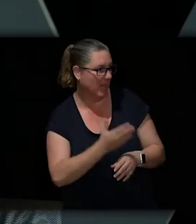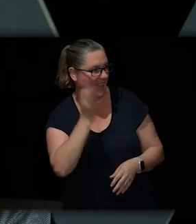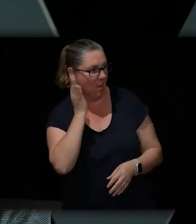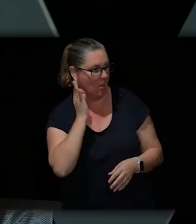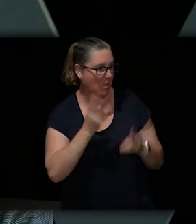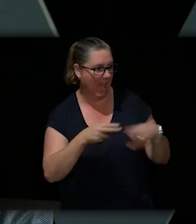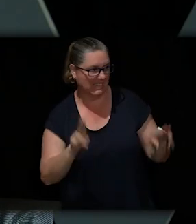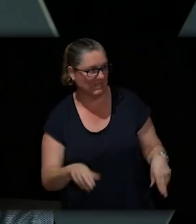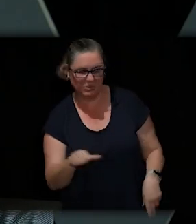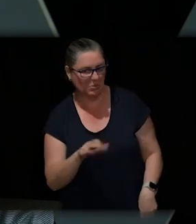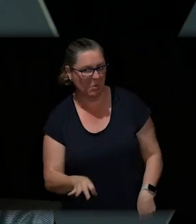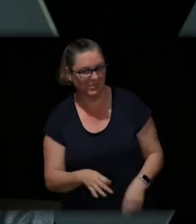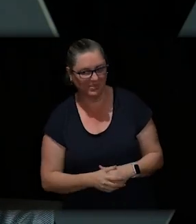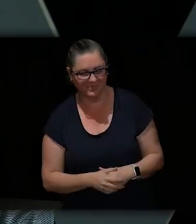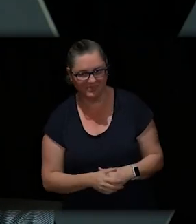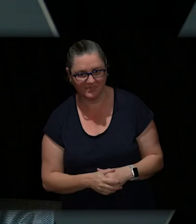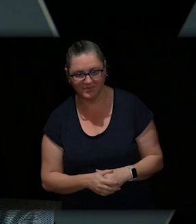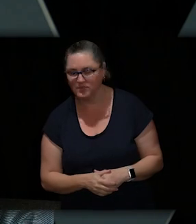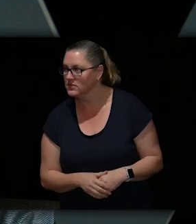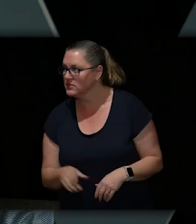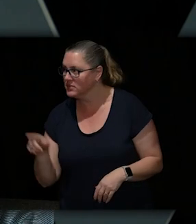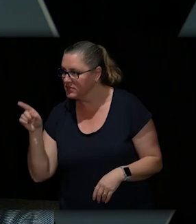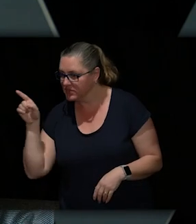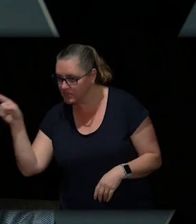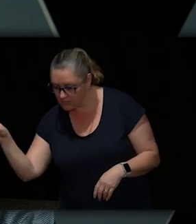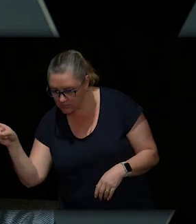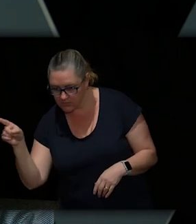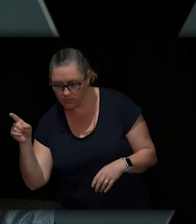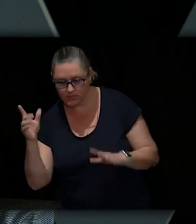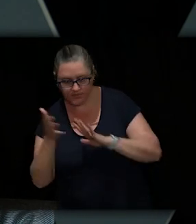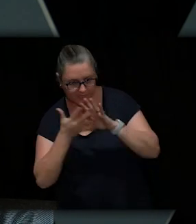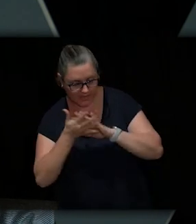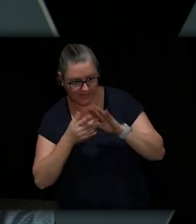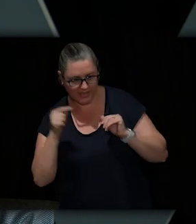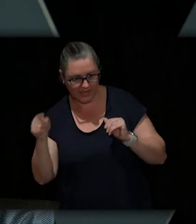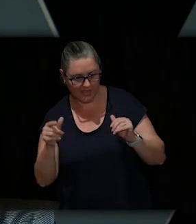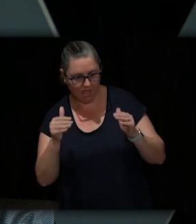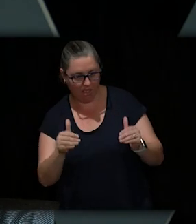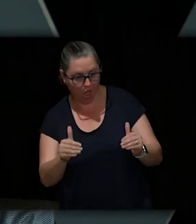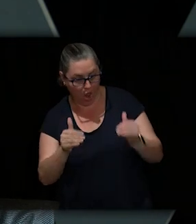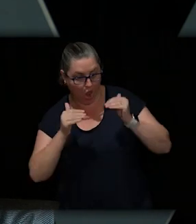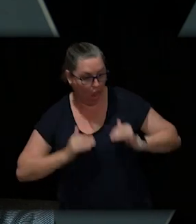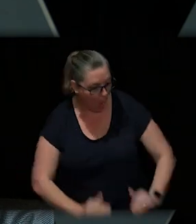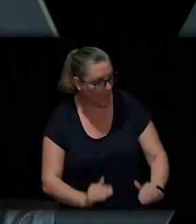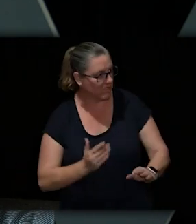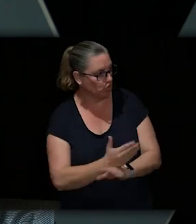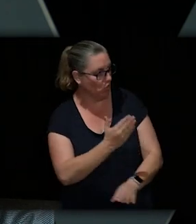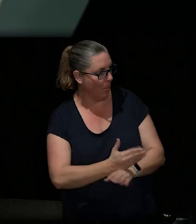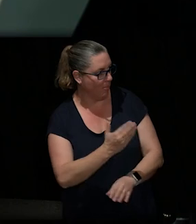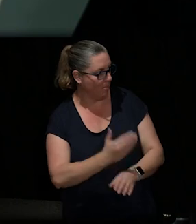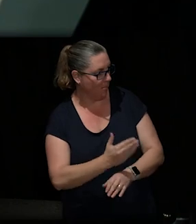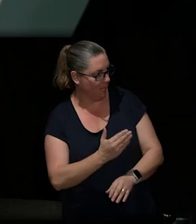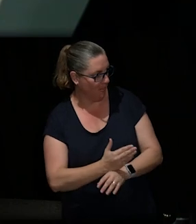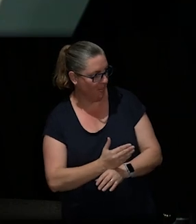And, I mean, the context is that you had the lowest level job, but one with very